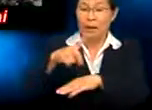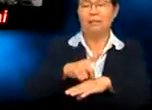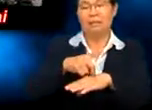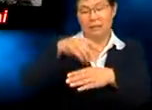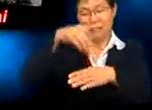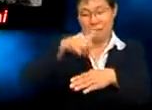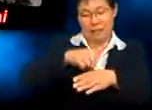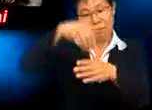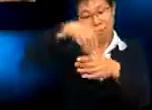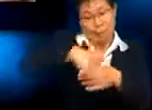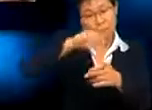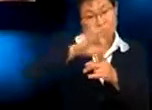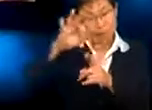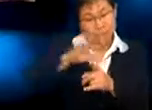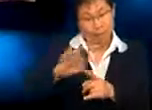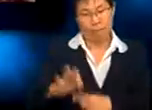of Penang.